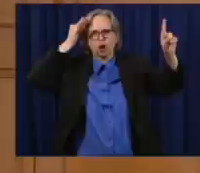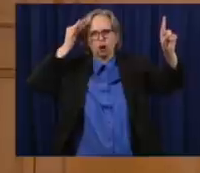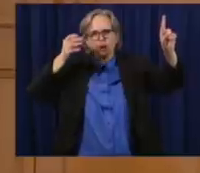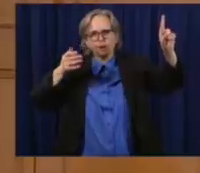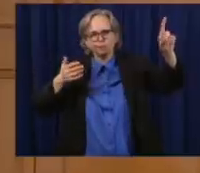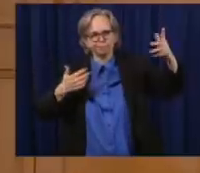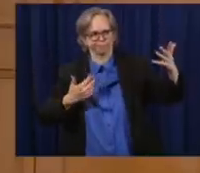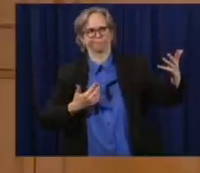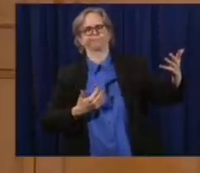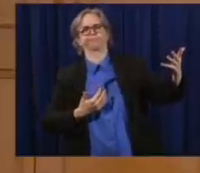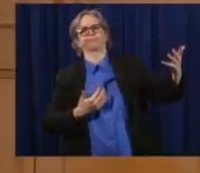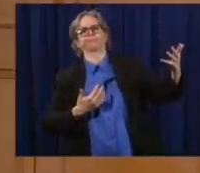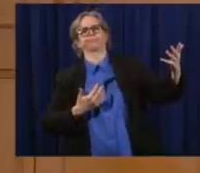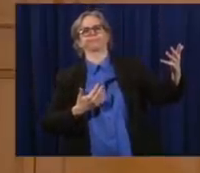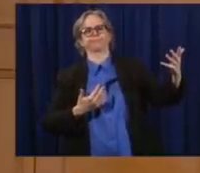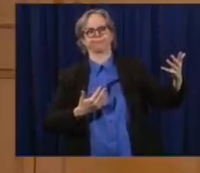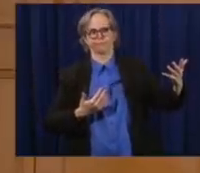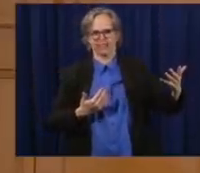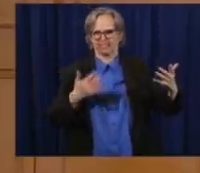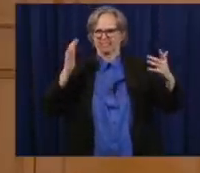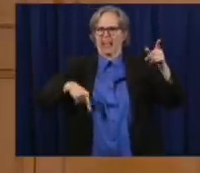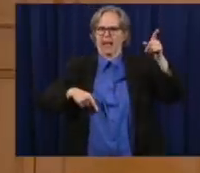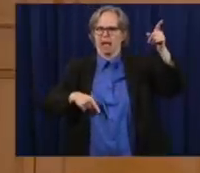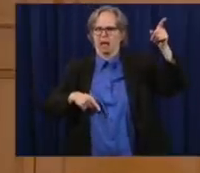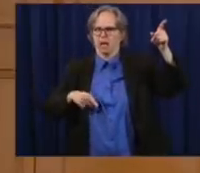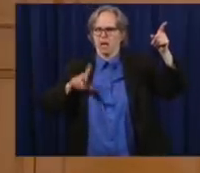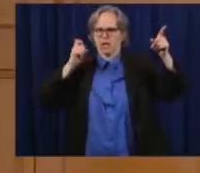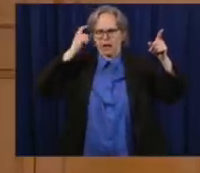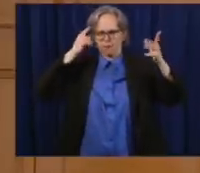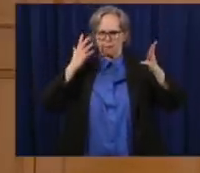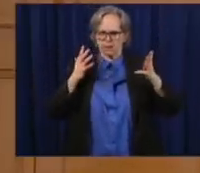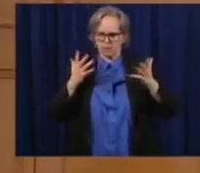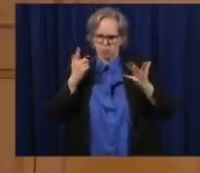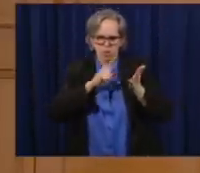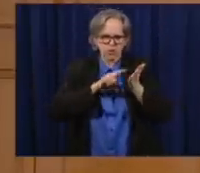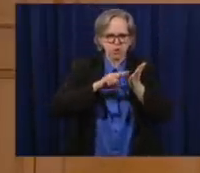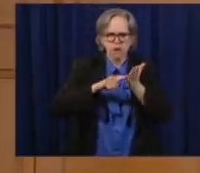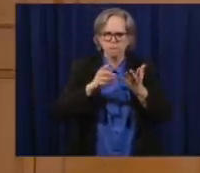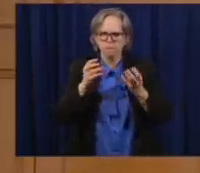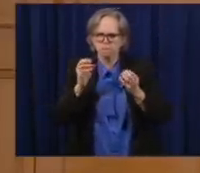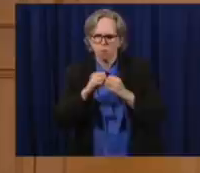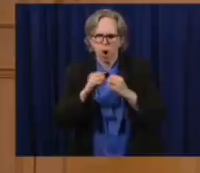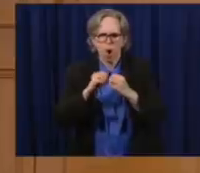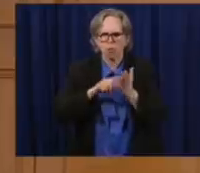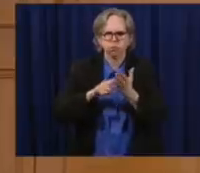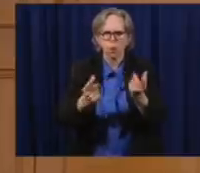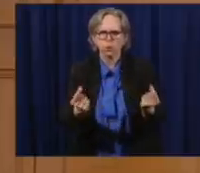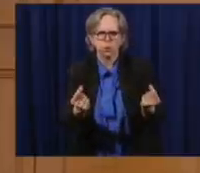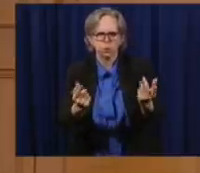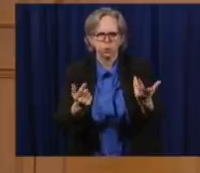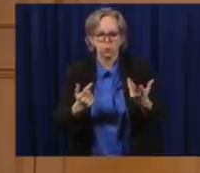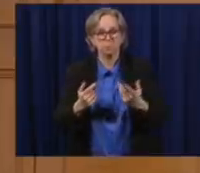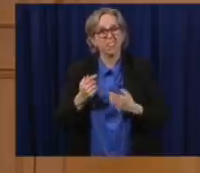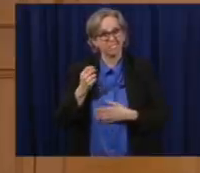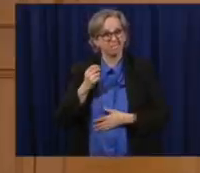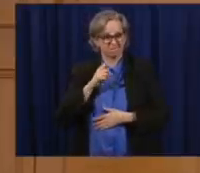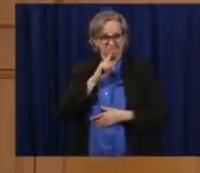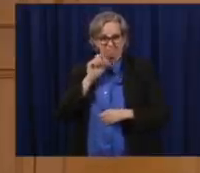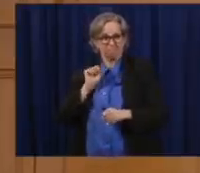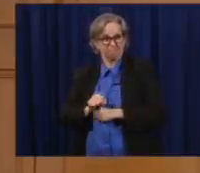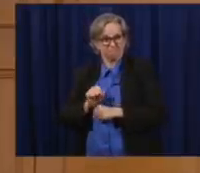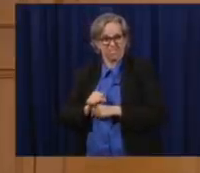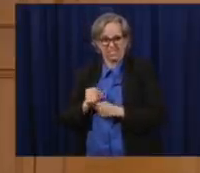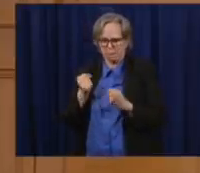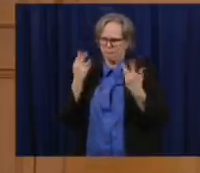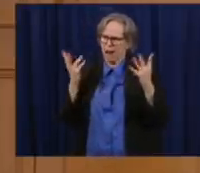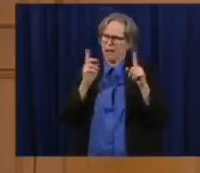more about that. And, but there are many, many components. And it's about scaling up. And we don't